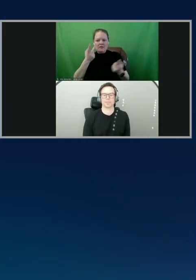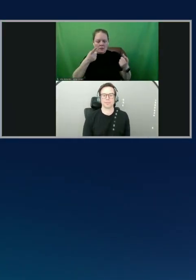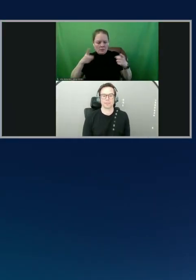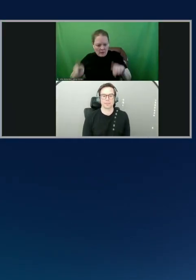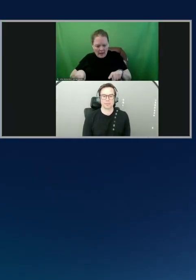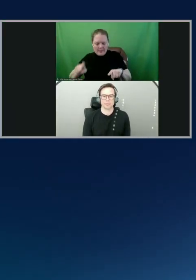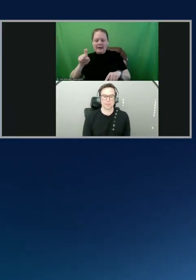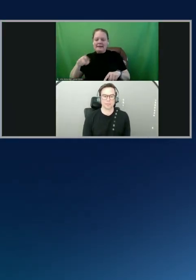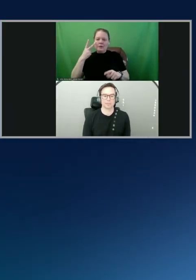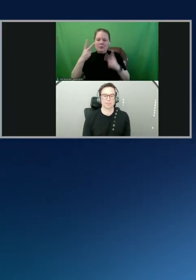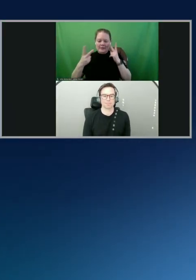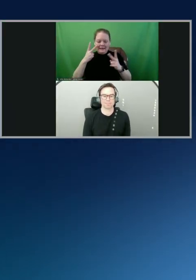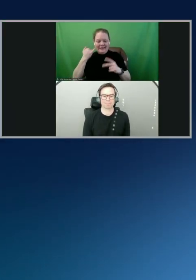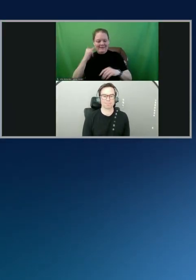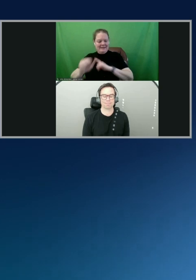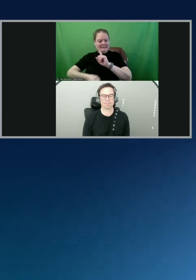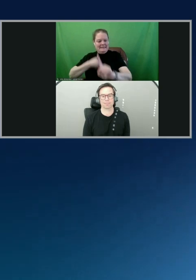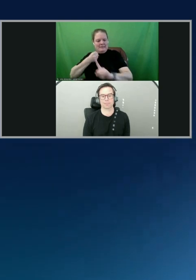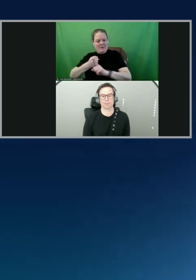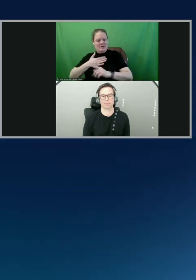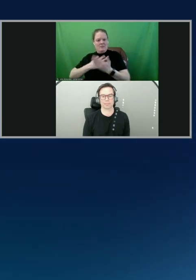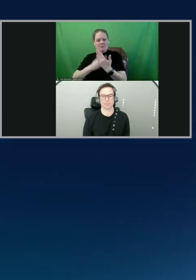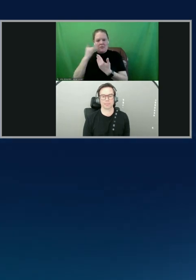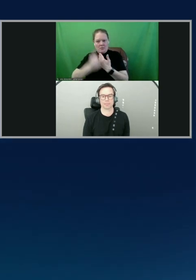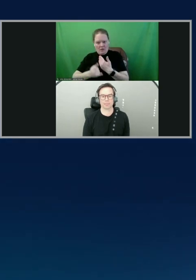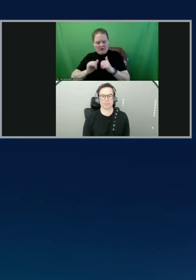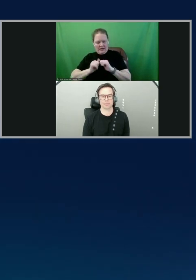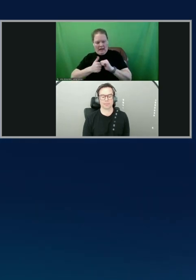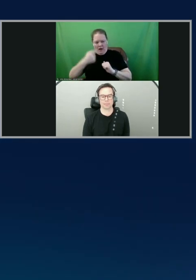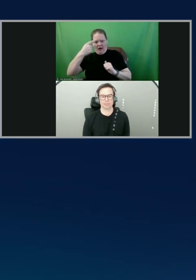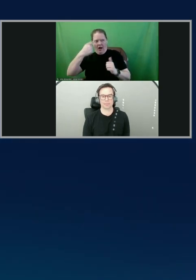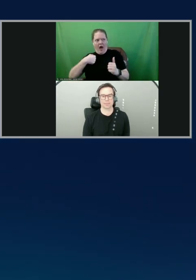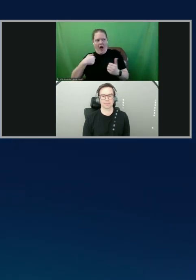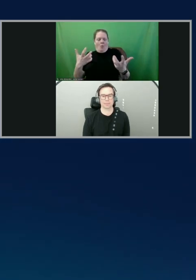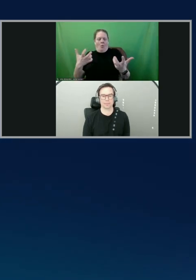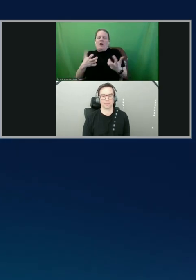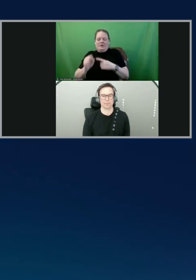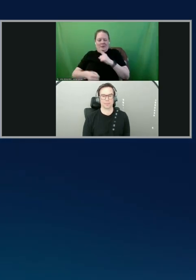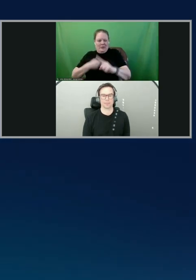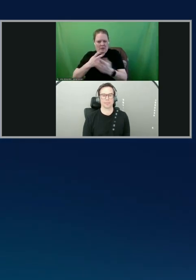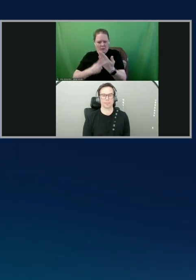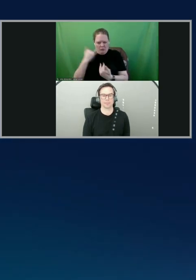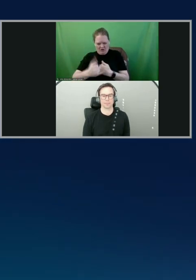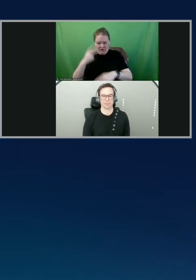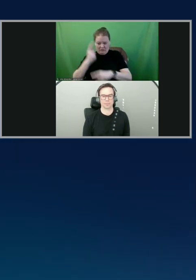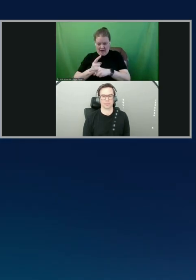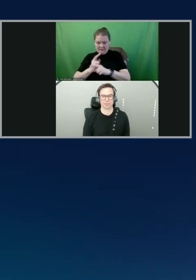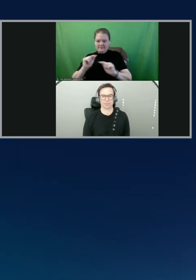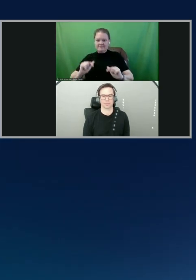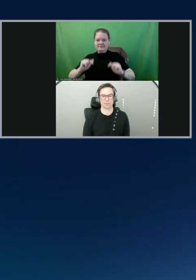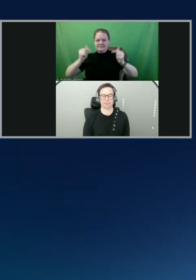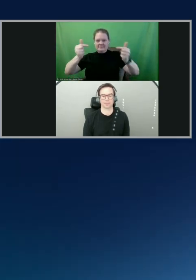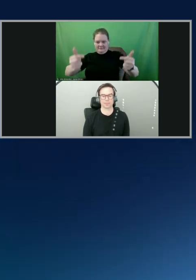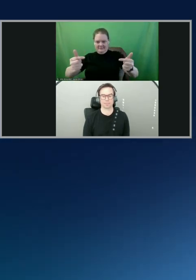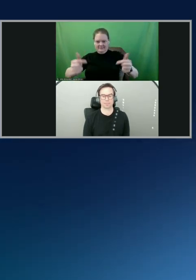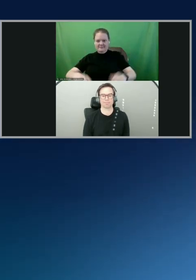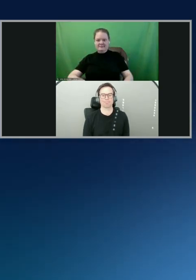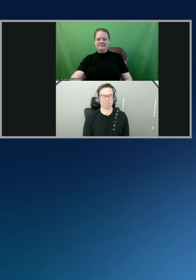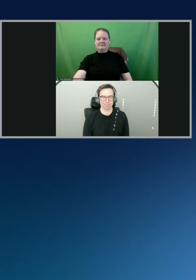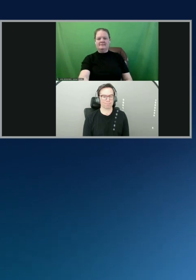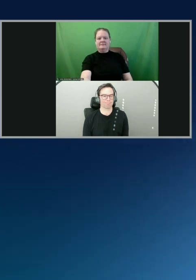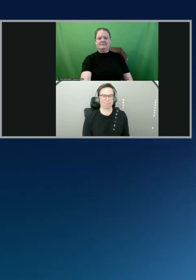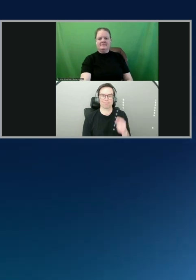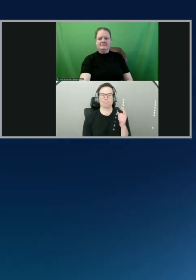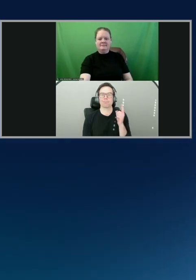this impacted my project in the way that I was wanting it to. Is that right? Right. And then you can take a look, like, for example, we have